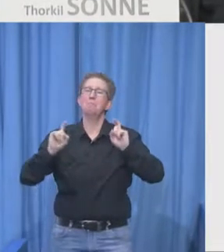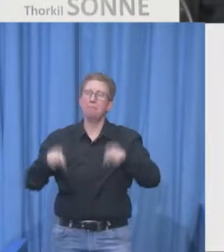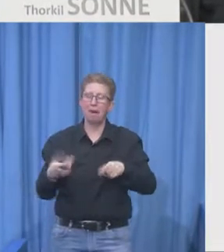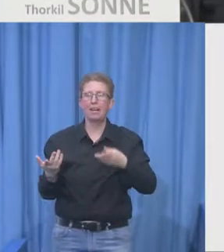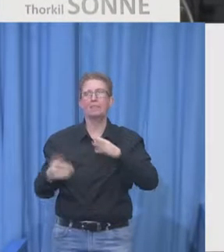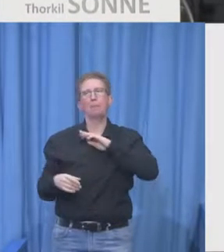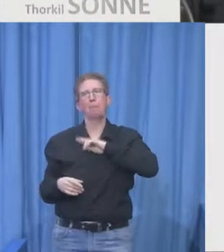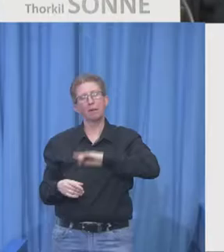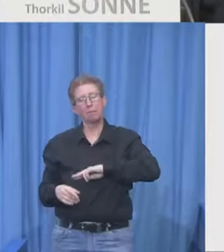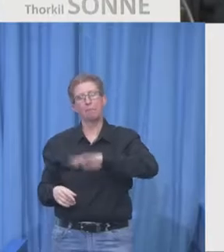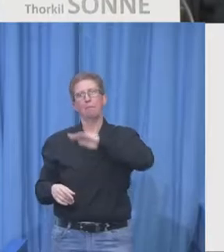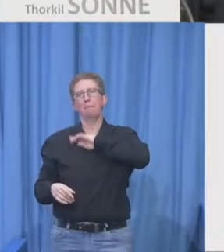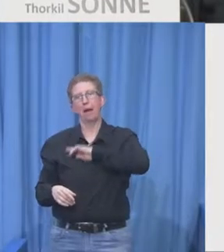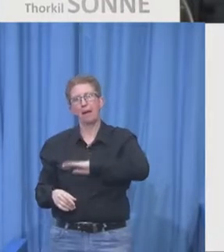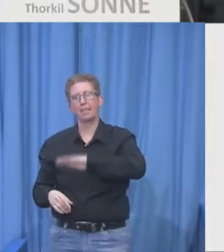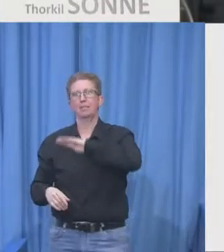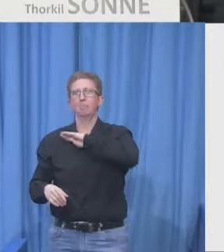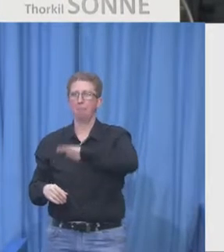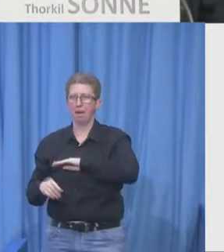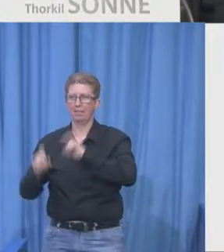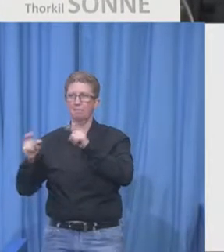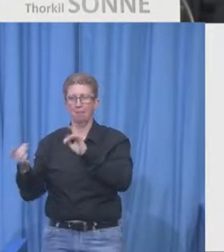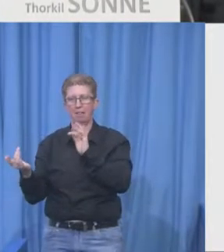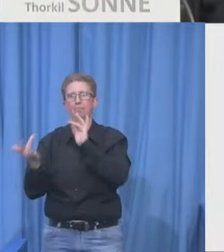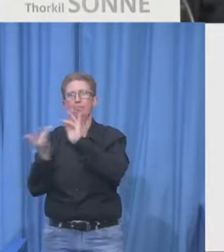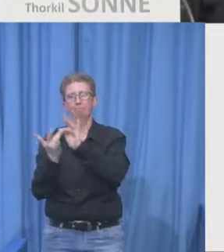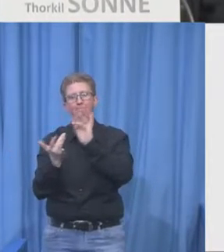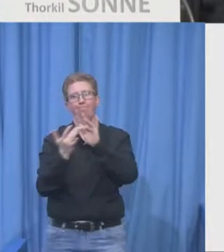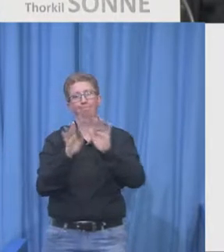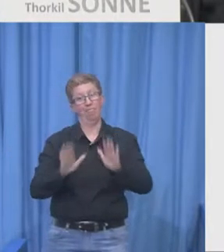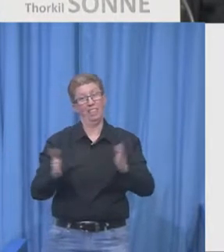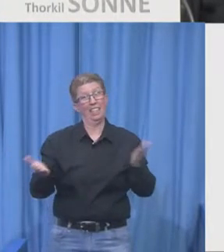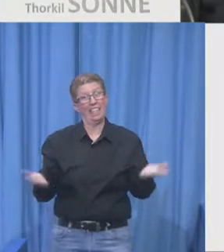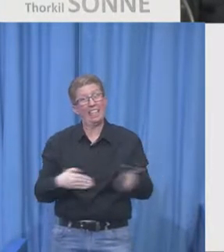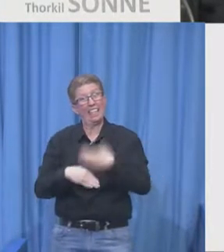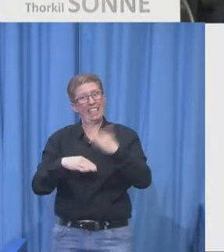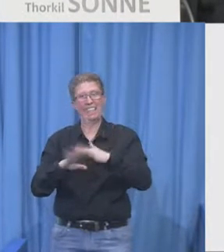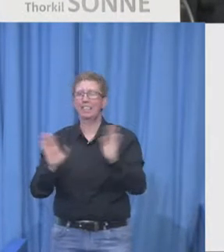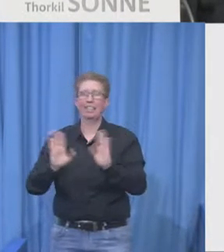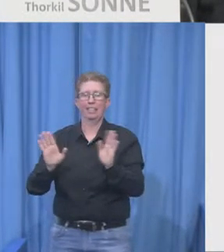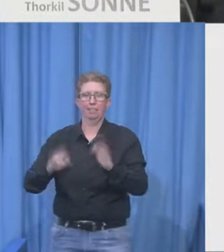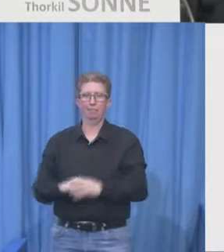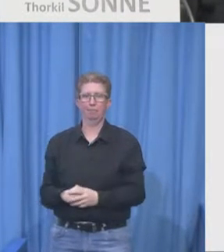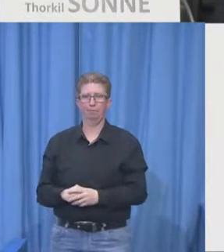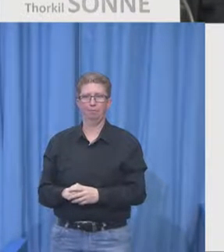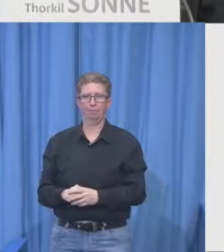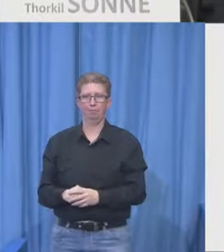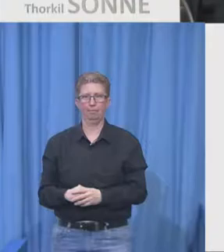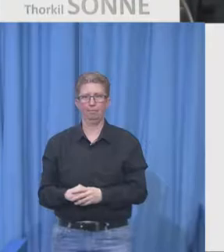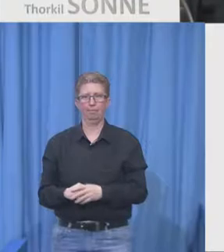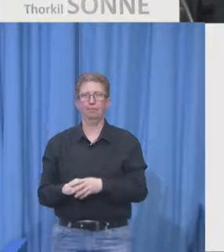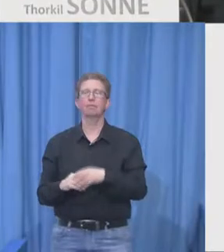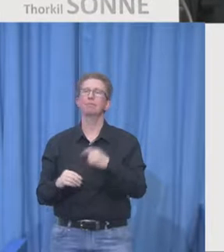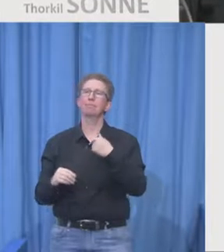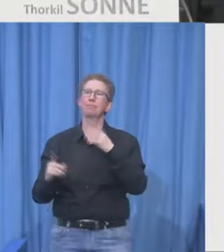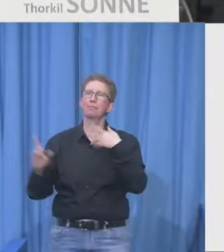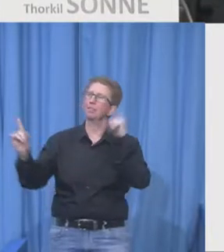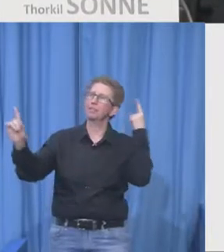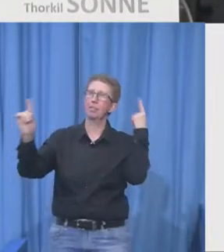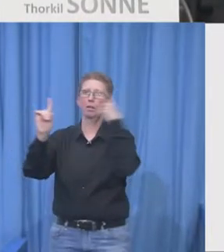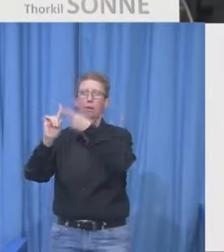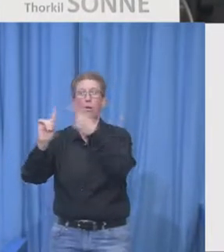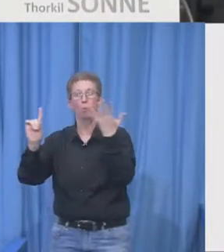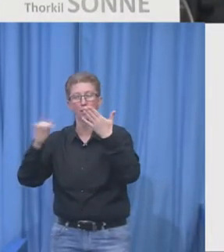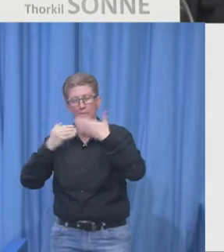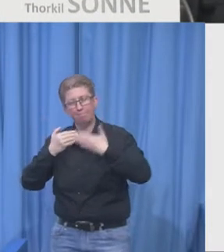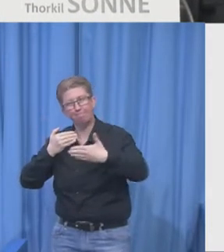We've set a goal, 1 million jobs, and our expectation is that about 100,000 of those will